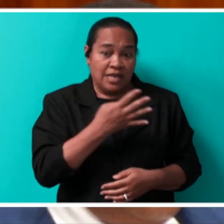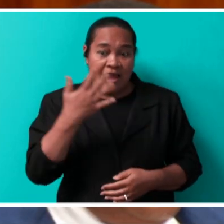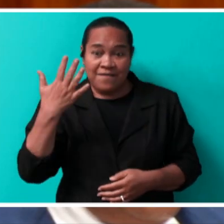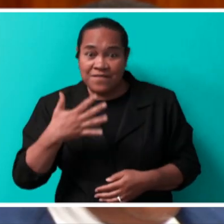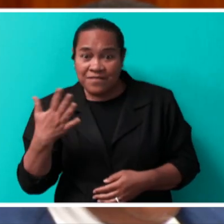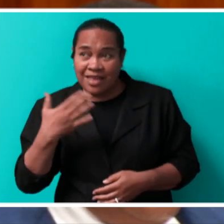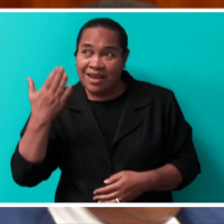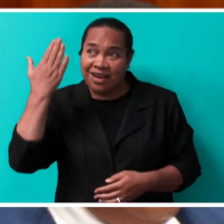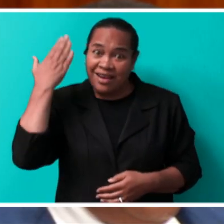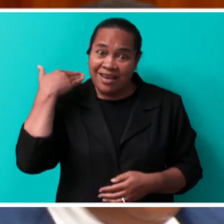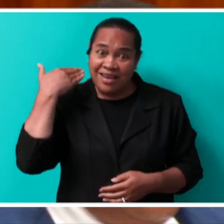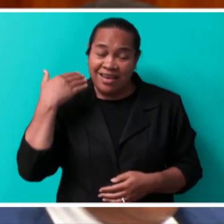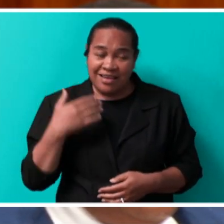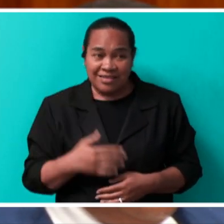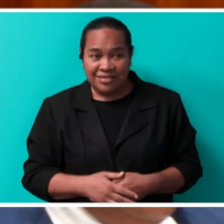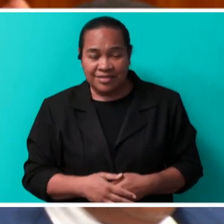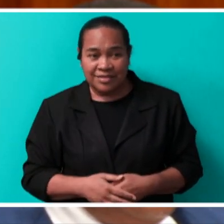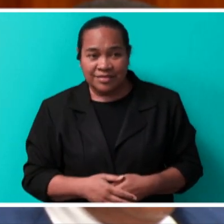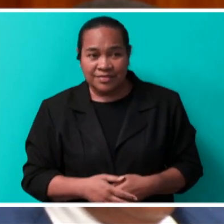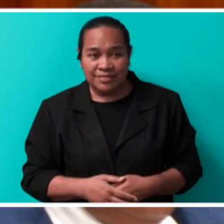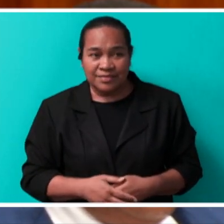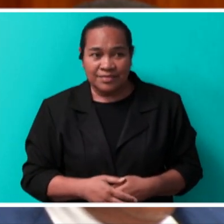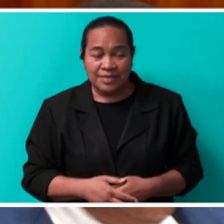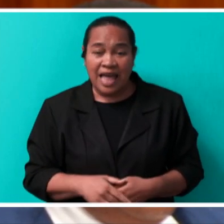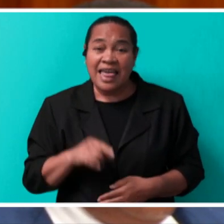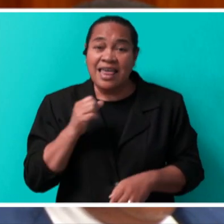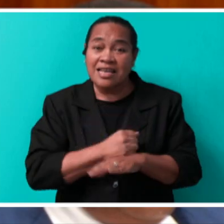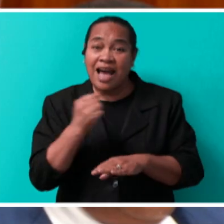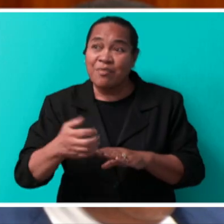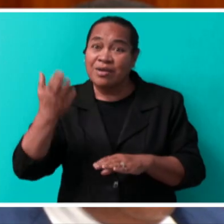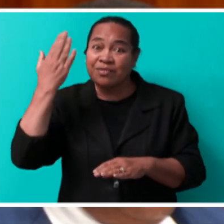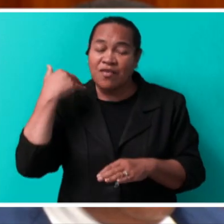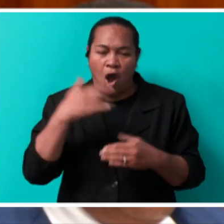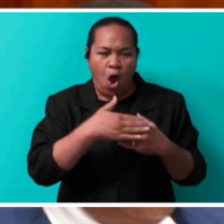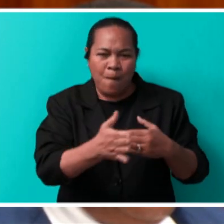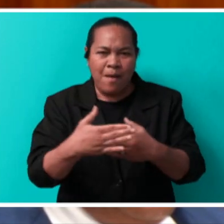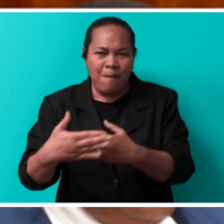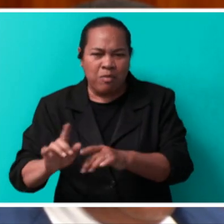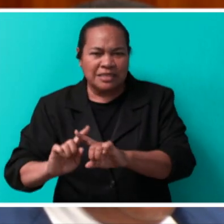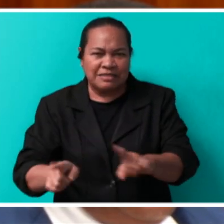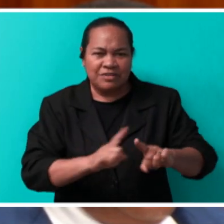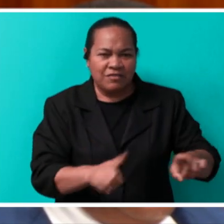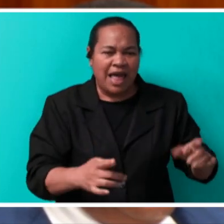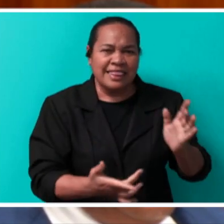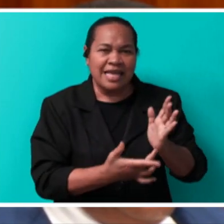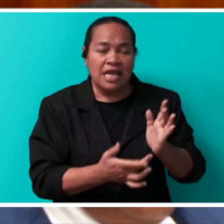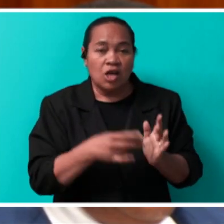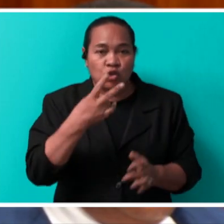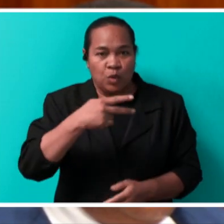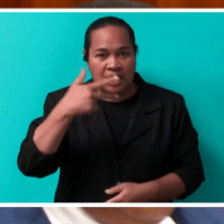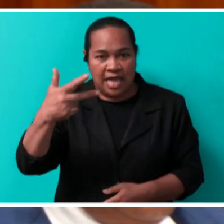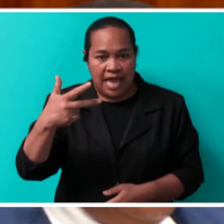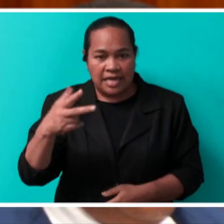then, the then government opened up several actually 28 technical